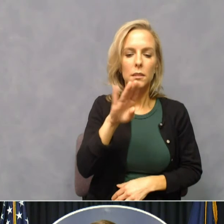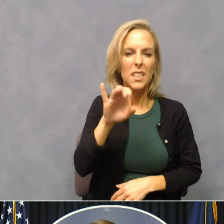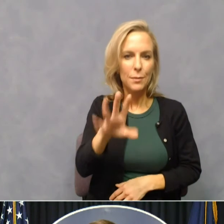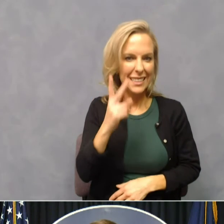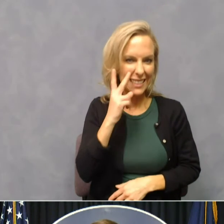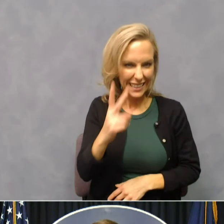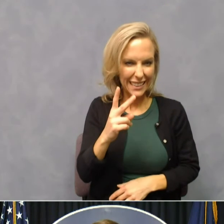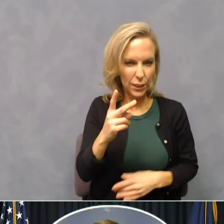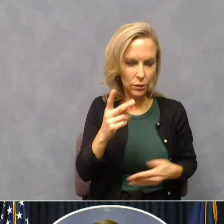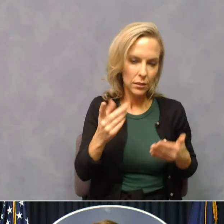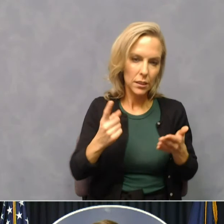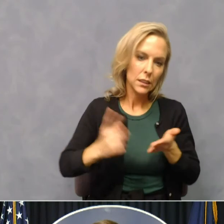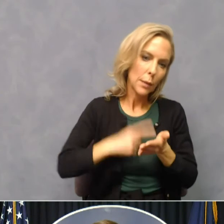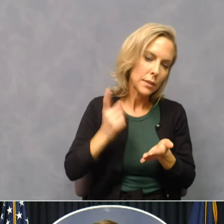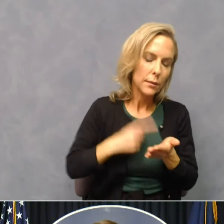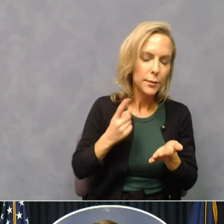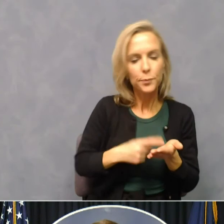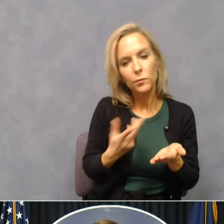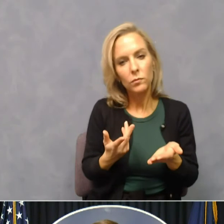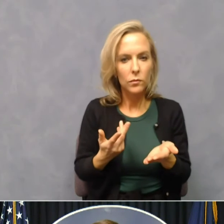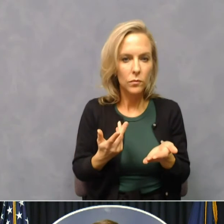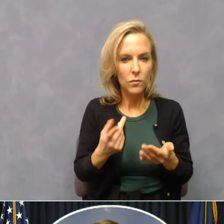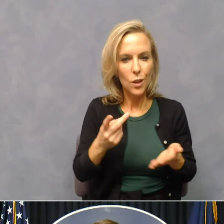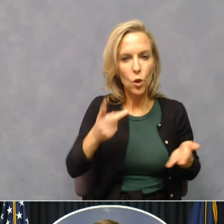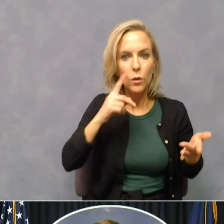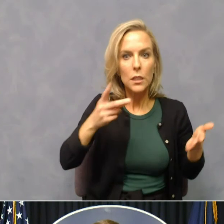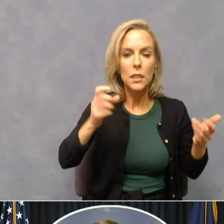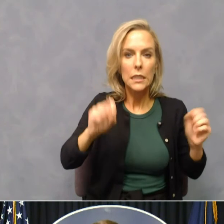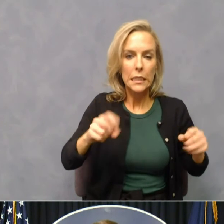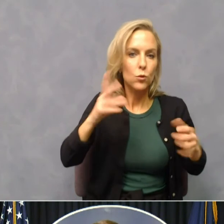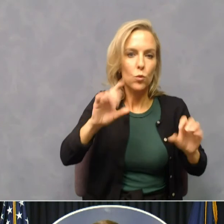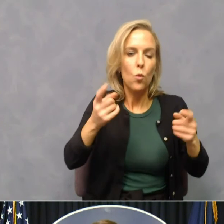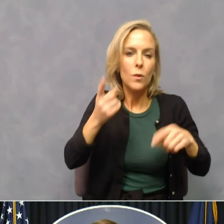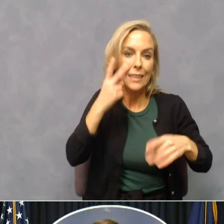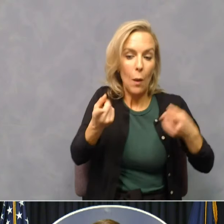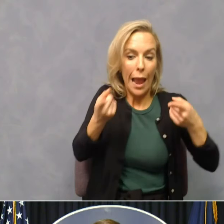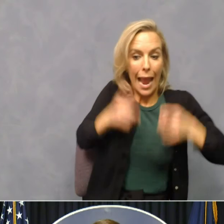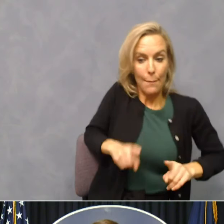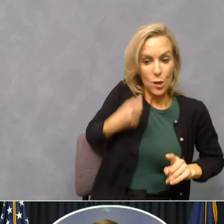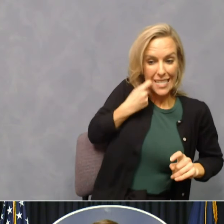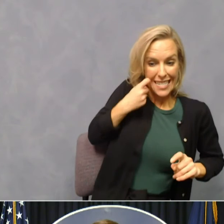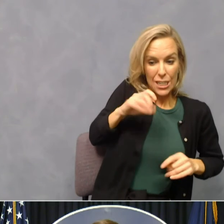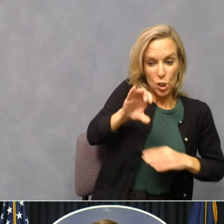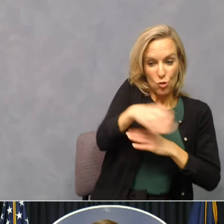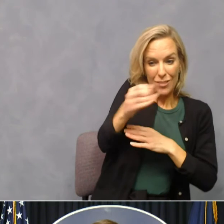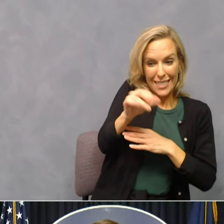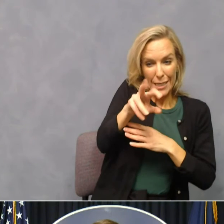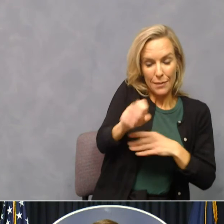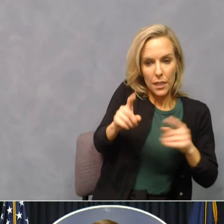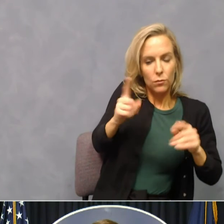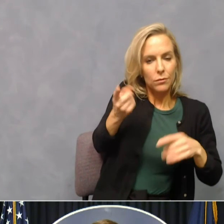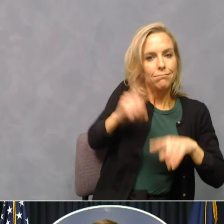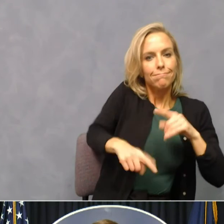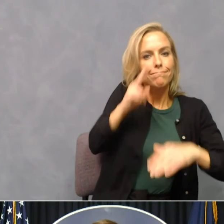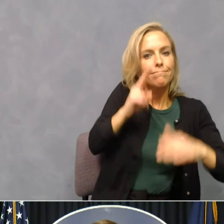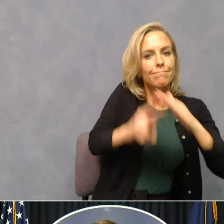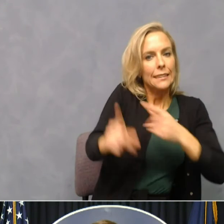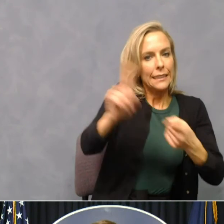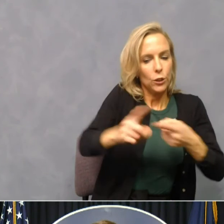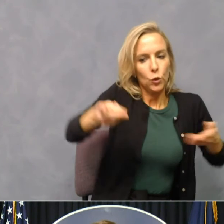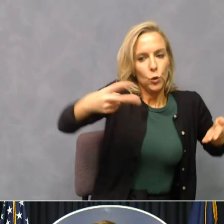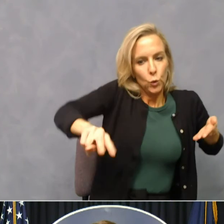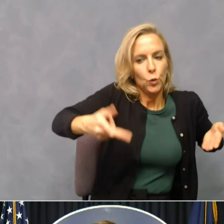3, sometimes 4 weeks. So what we are seeing right now, Christmas Eve, we had 50-something